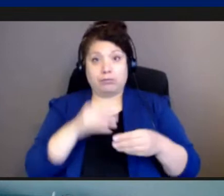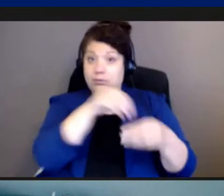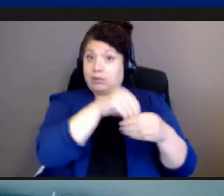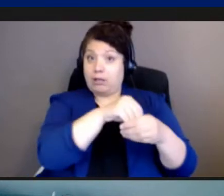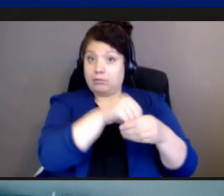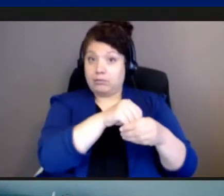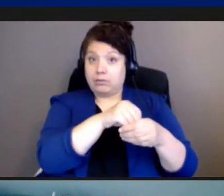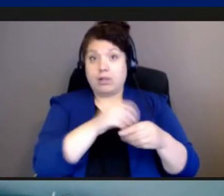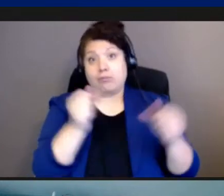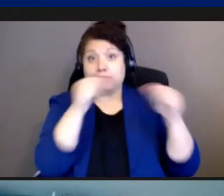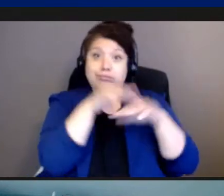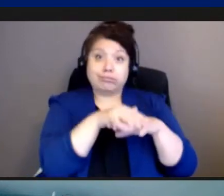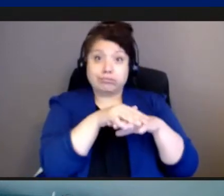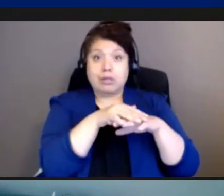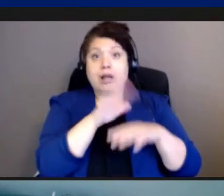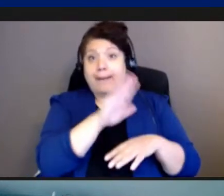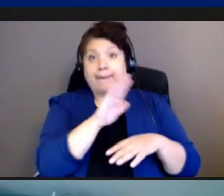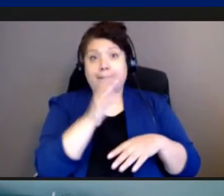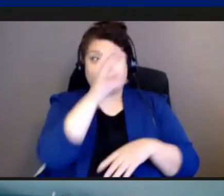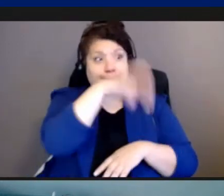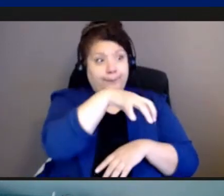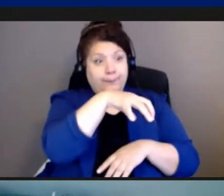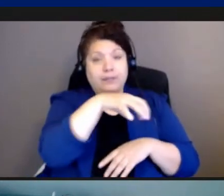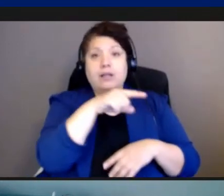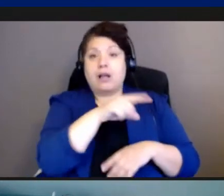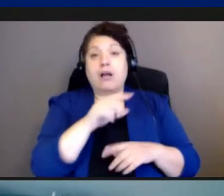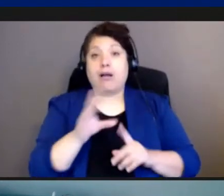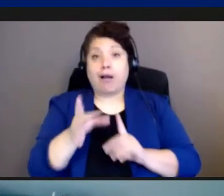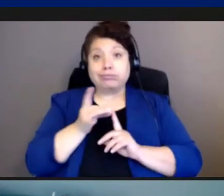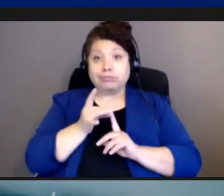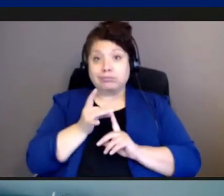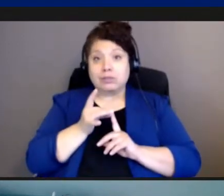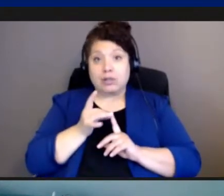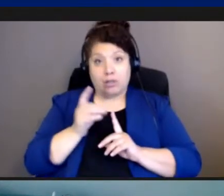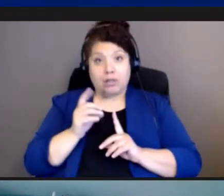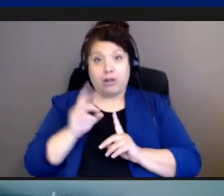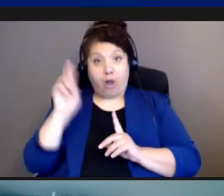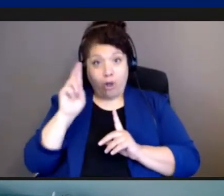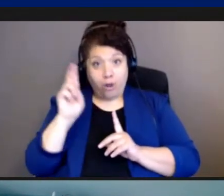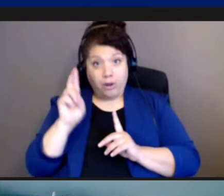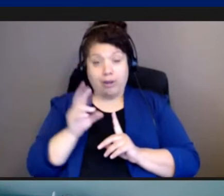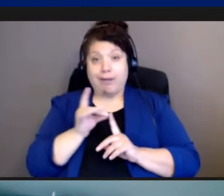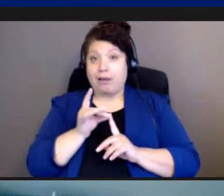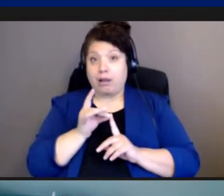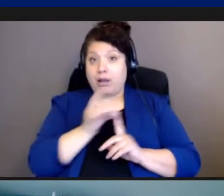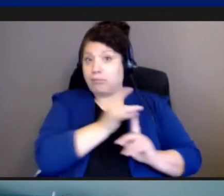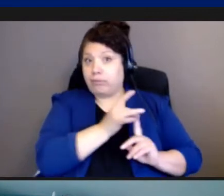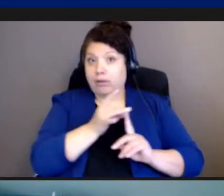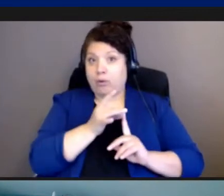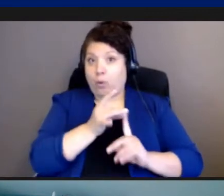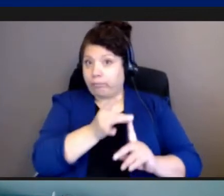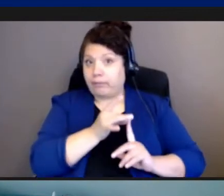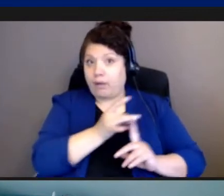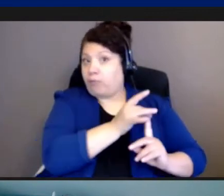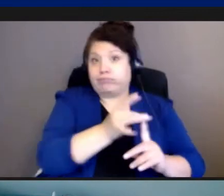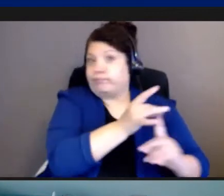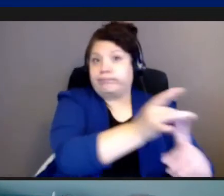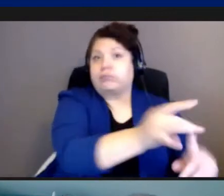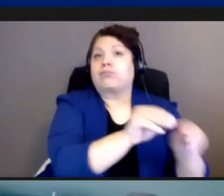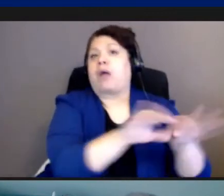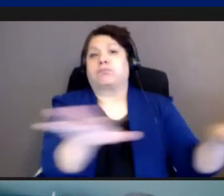riskier, that it would increase that R value and we would see cases increase even more